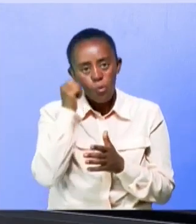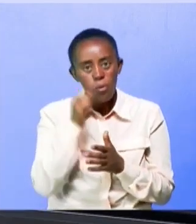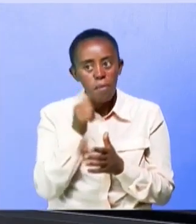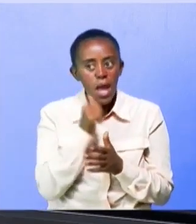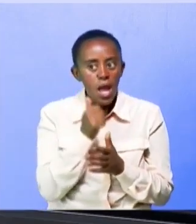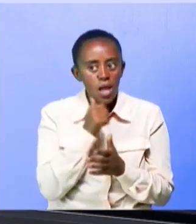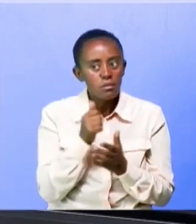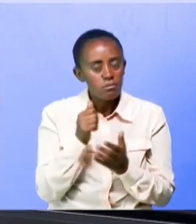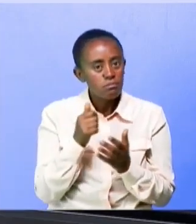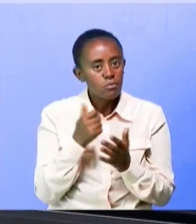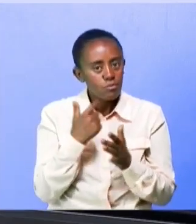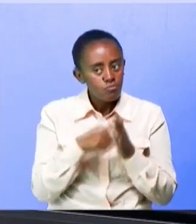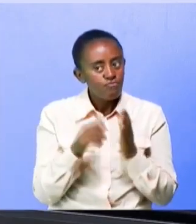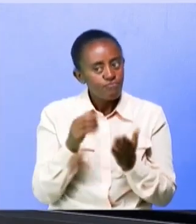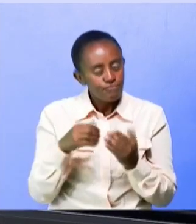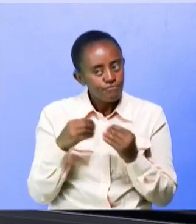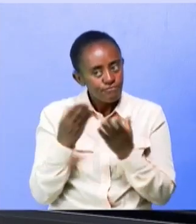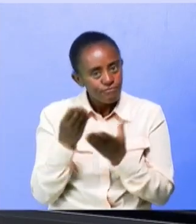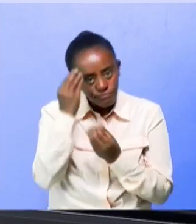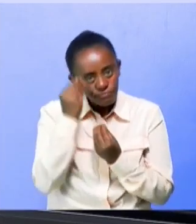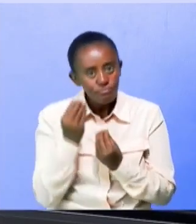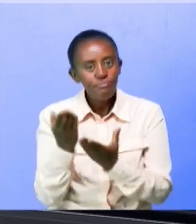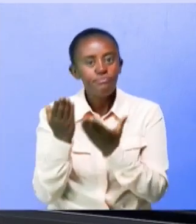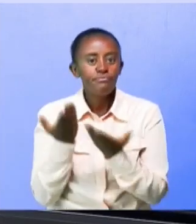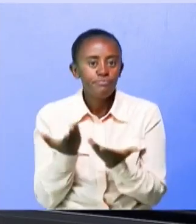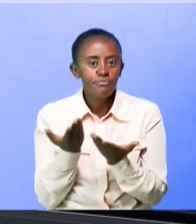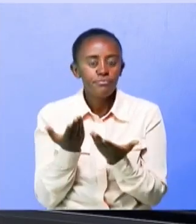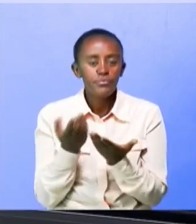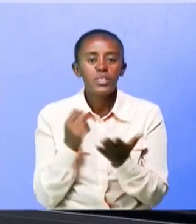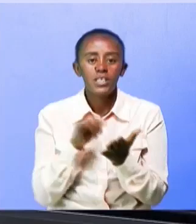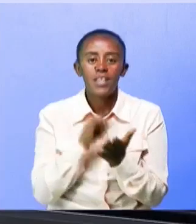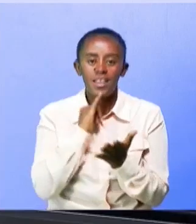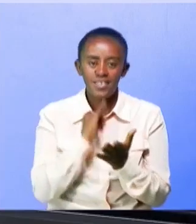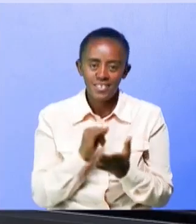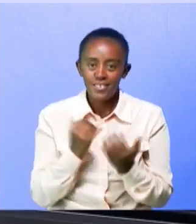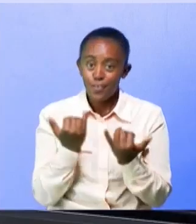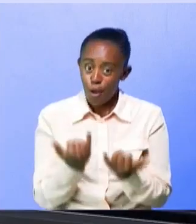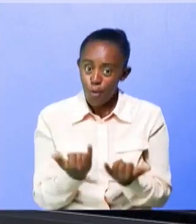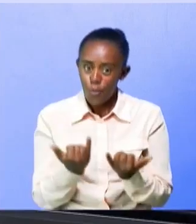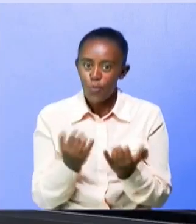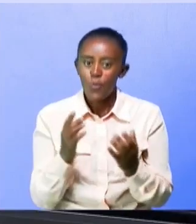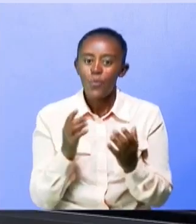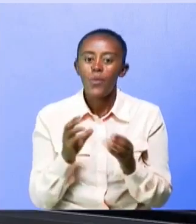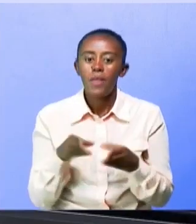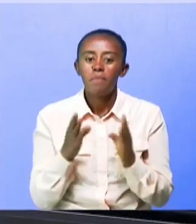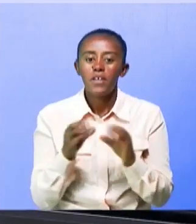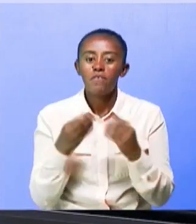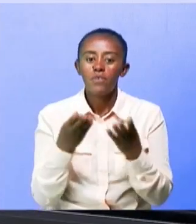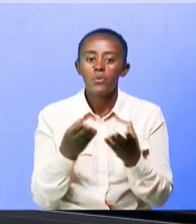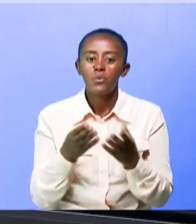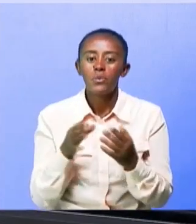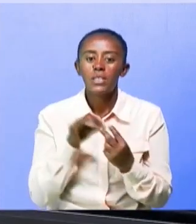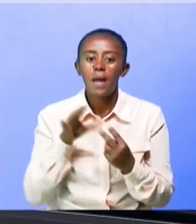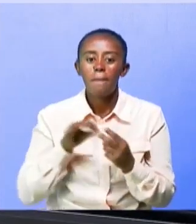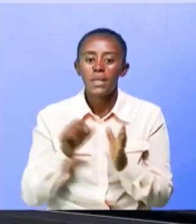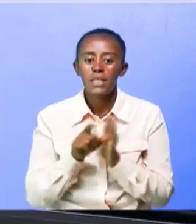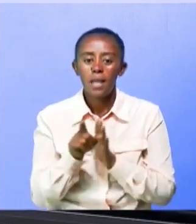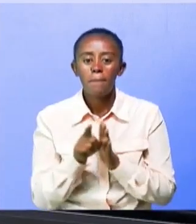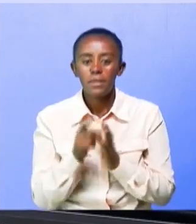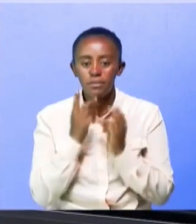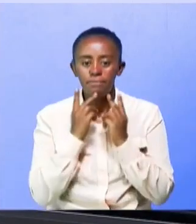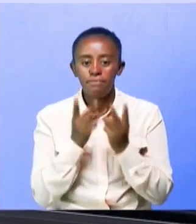A credit for girls too. That's it. So now let me give you that sample example for